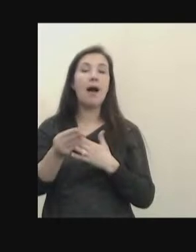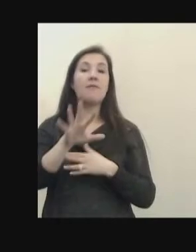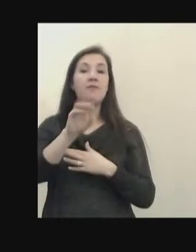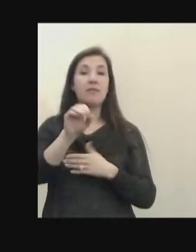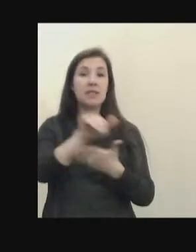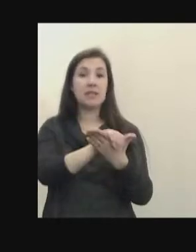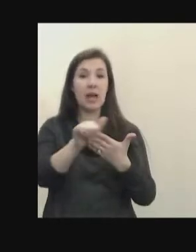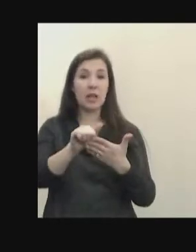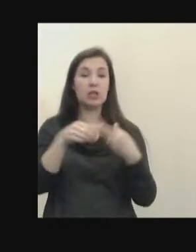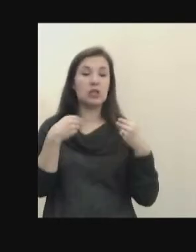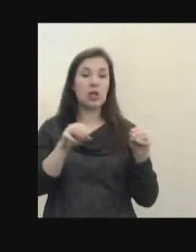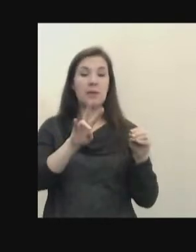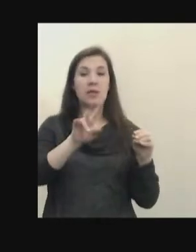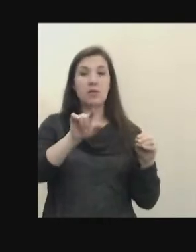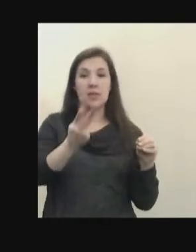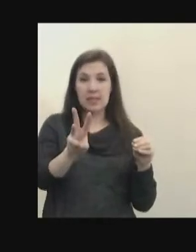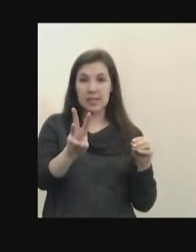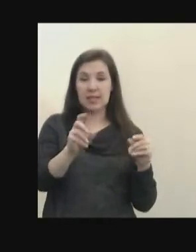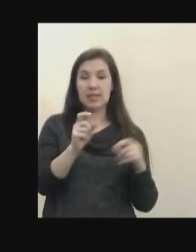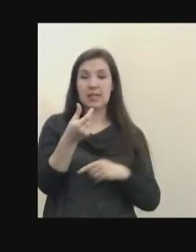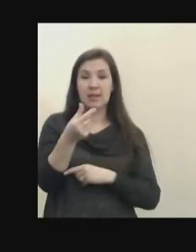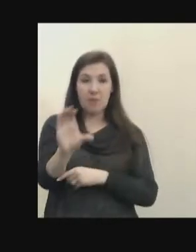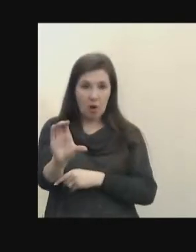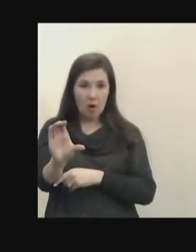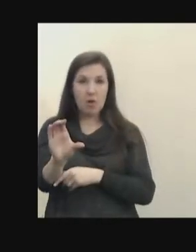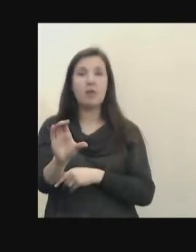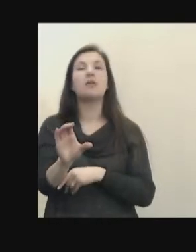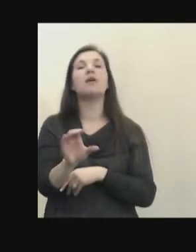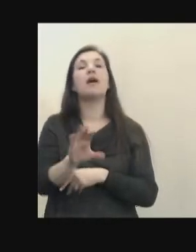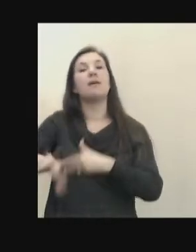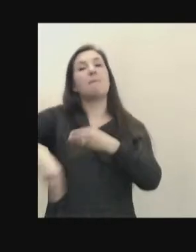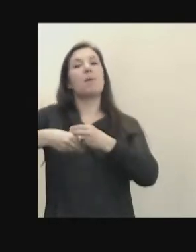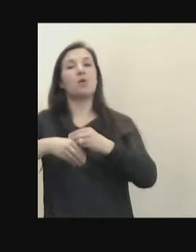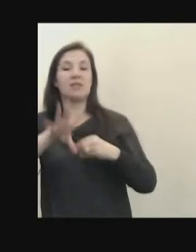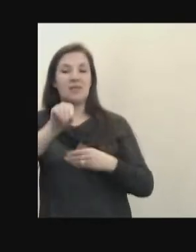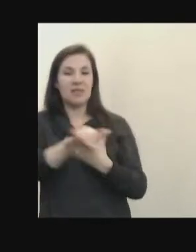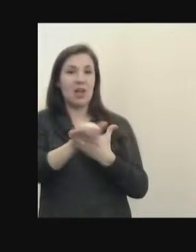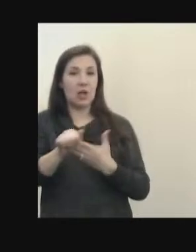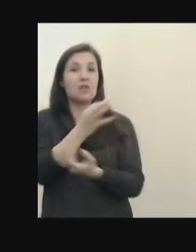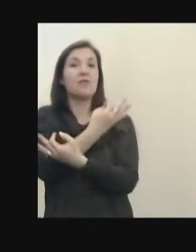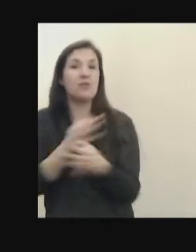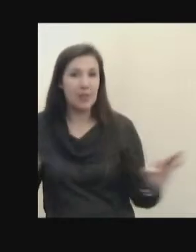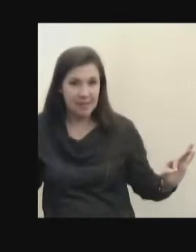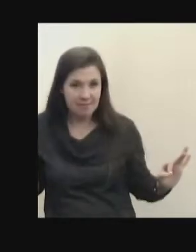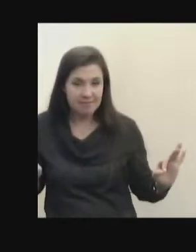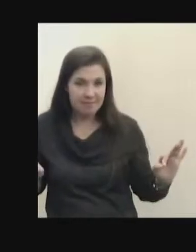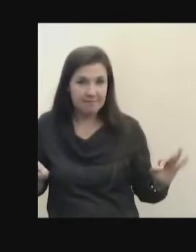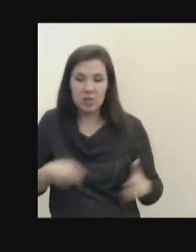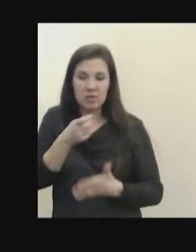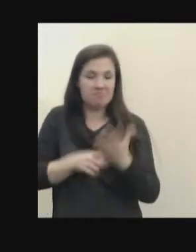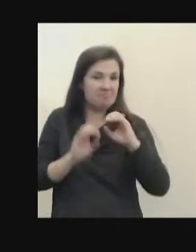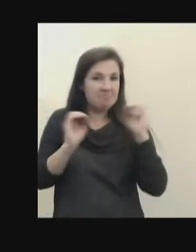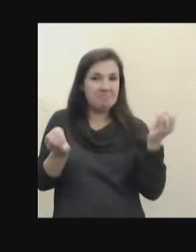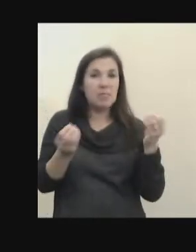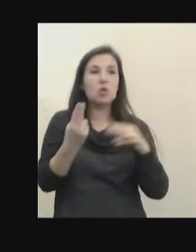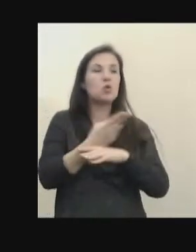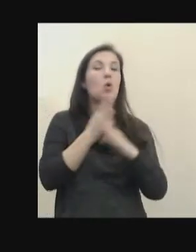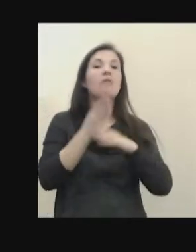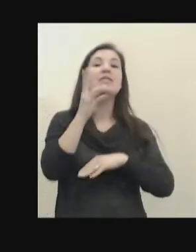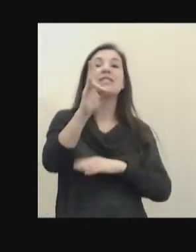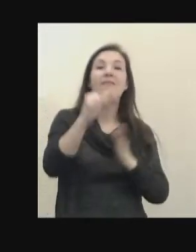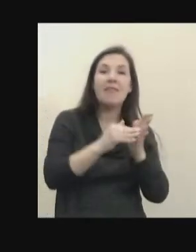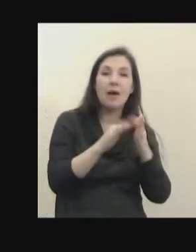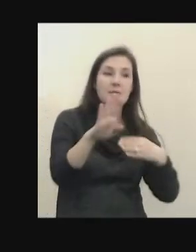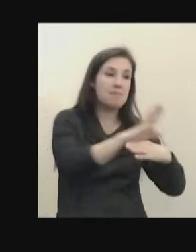gift card and get a bonus $50 gift card free. This can be used at over 7,000 small businesses in